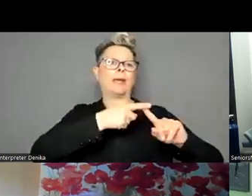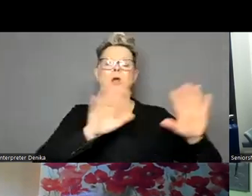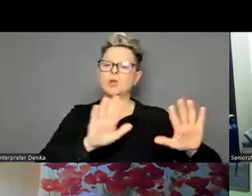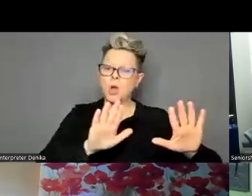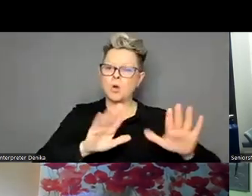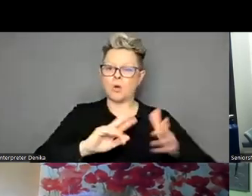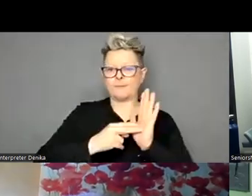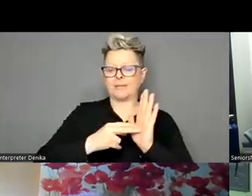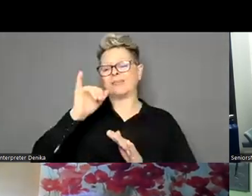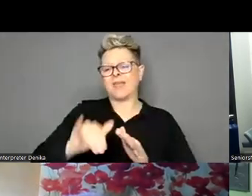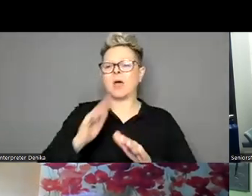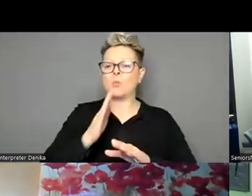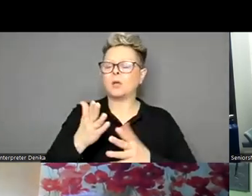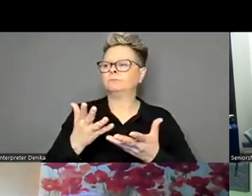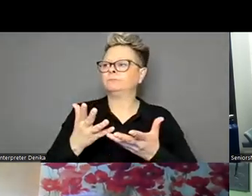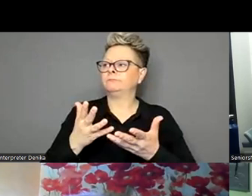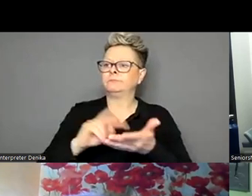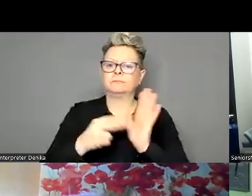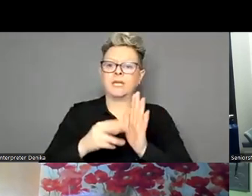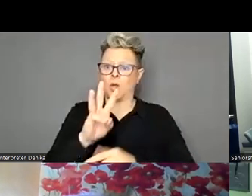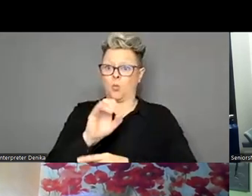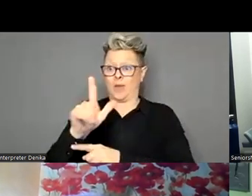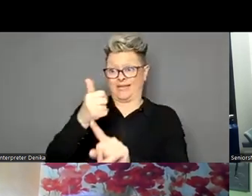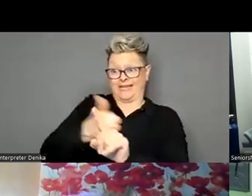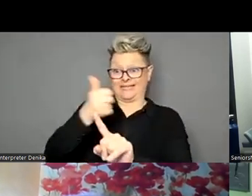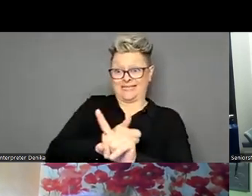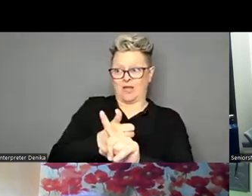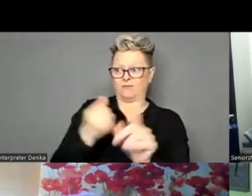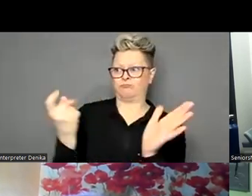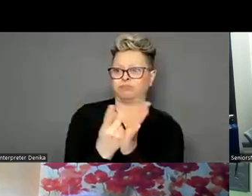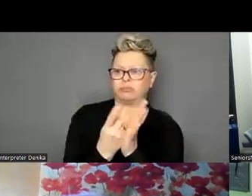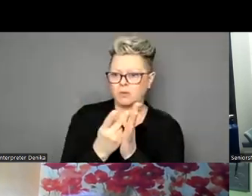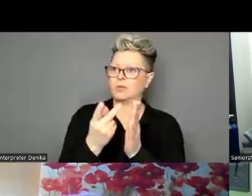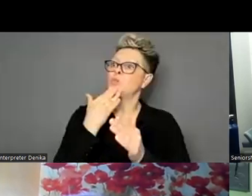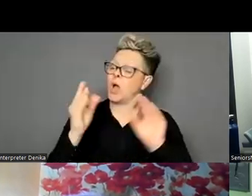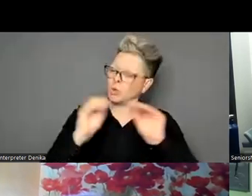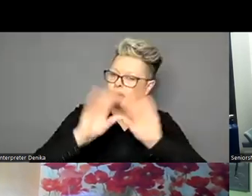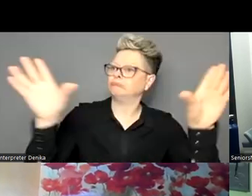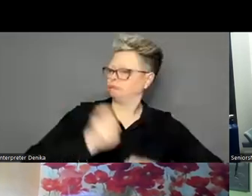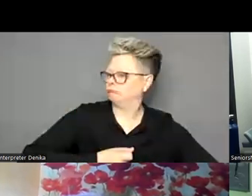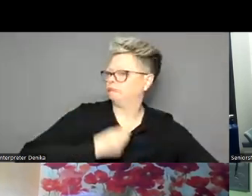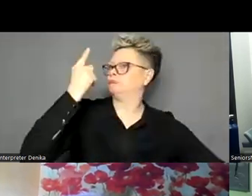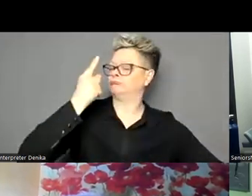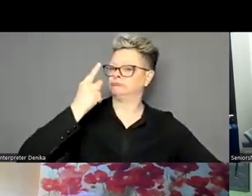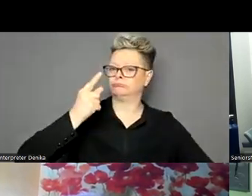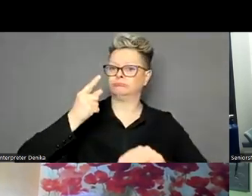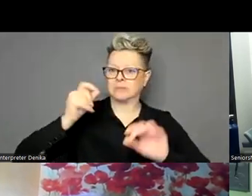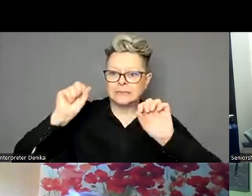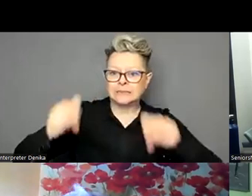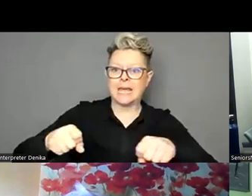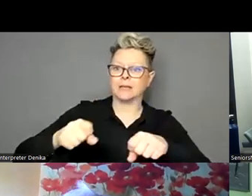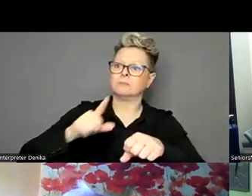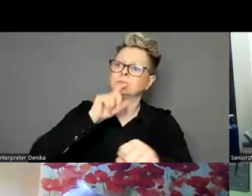improve the likelihood of the will, well, of course, being well understood and being enforceable later. But I